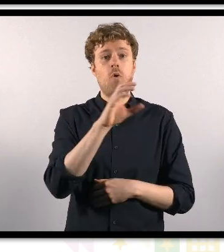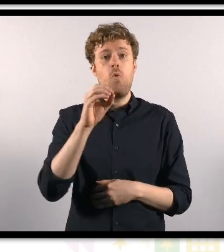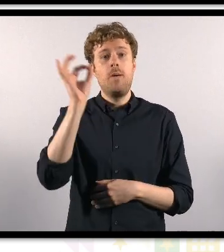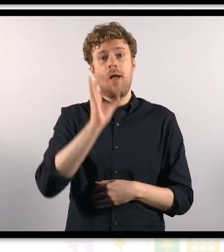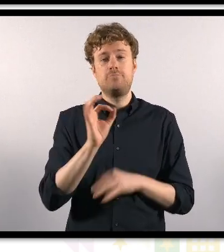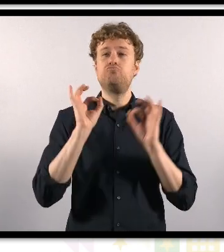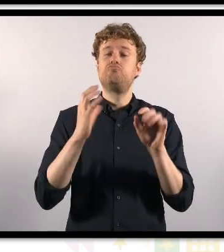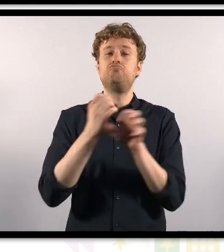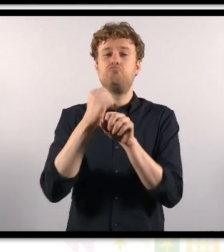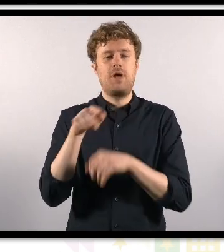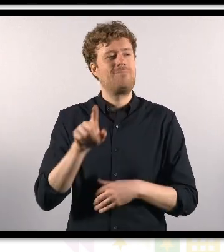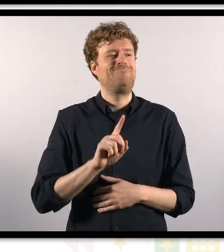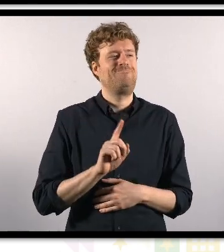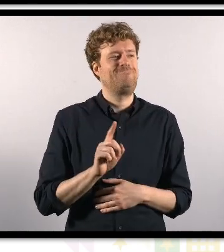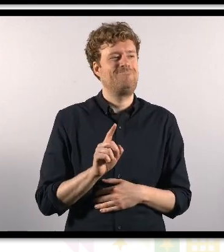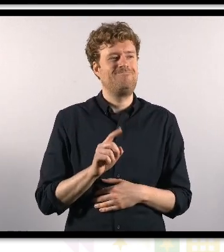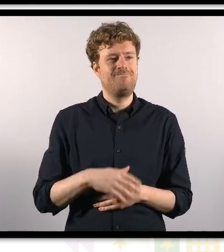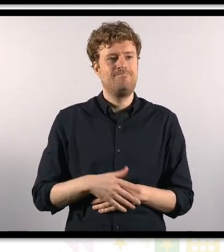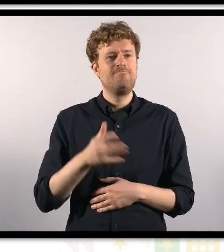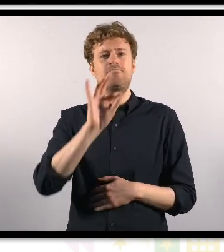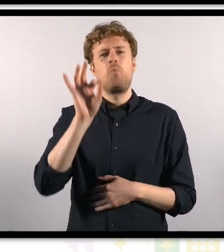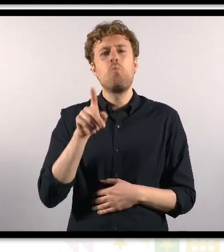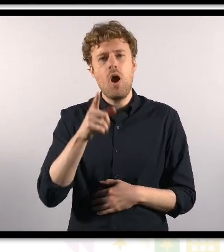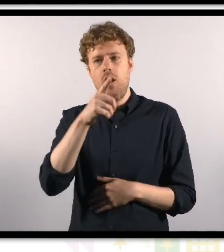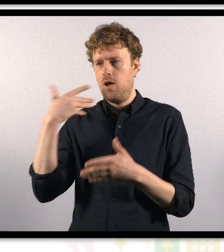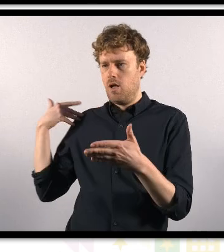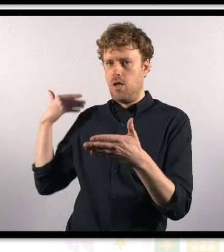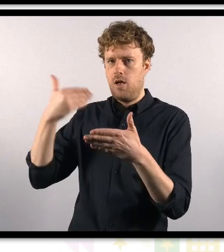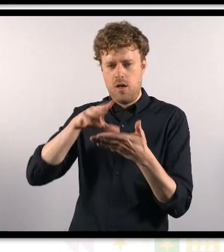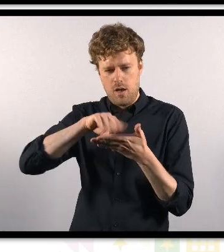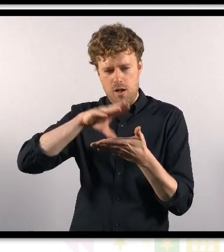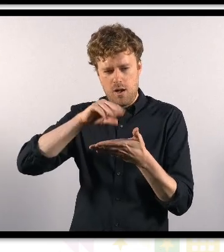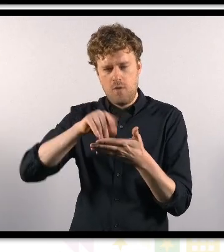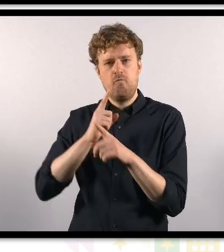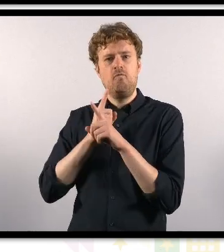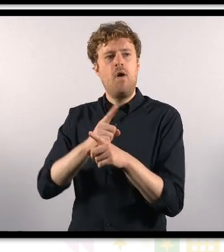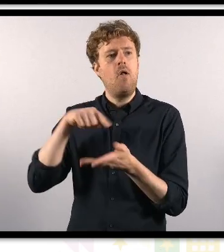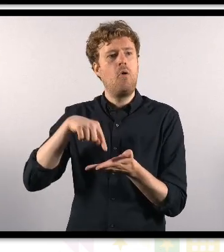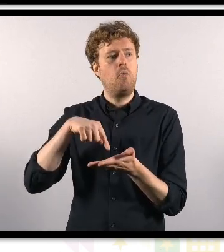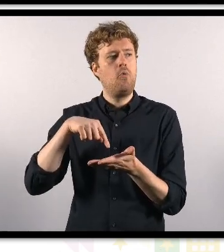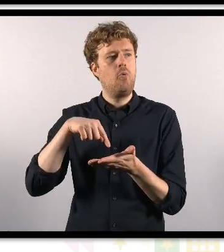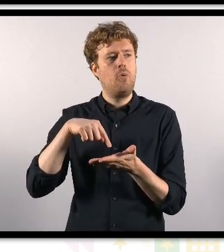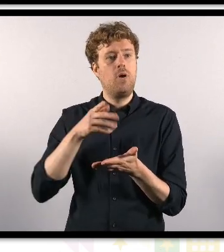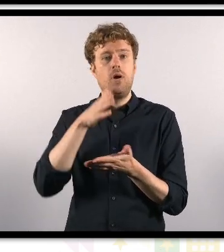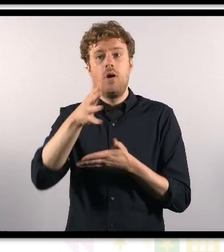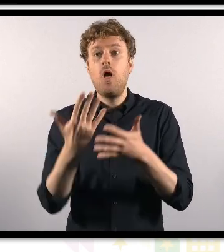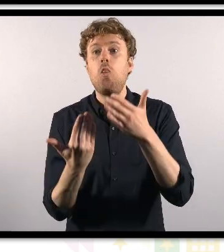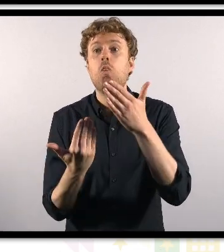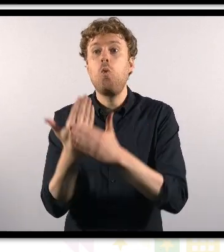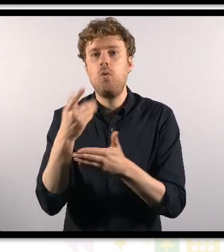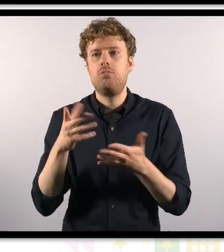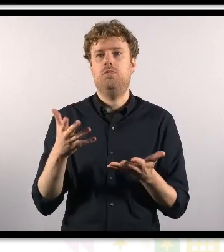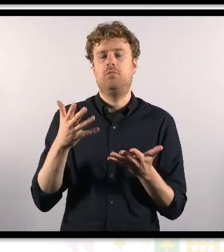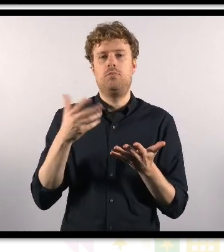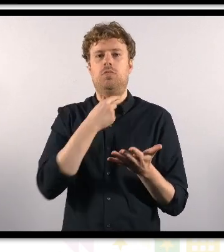And then came the LLMs. They came with a big bang. They could do things like, given human input, be able to comprehend it and